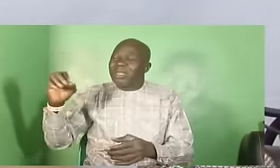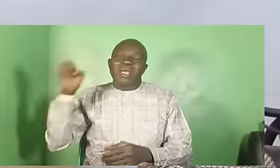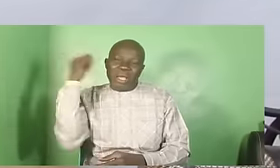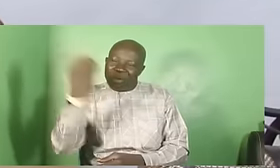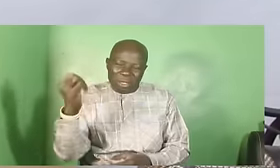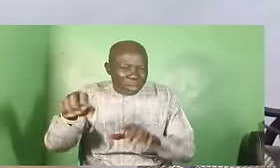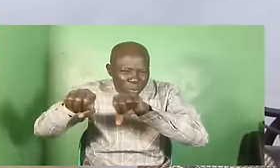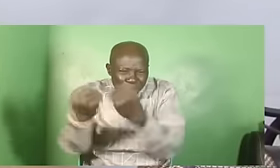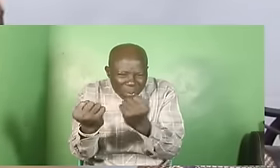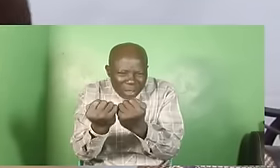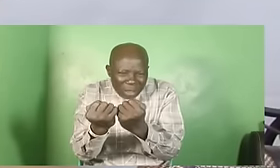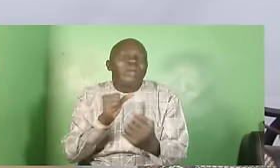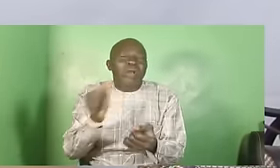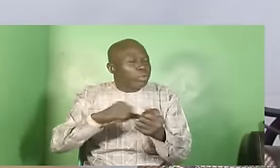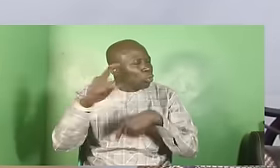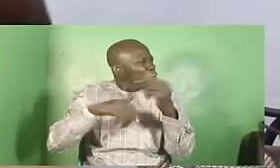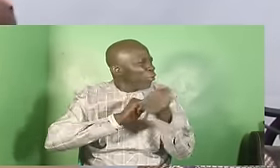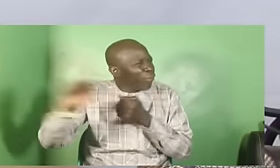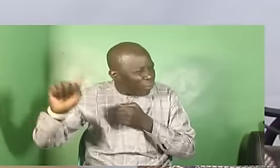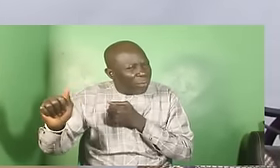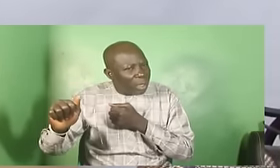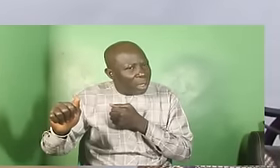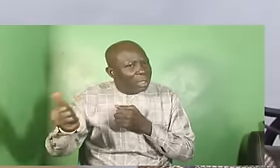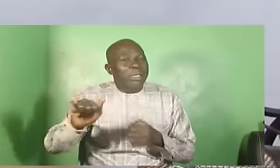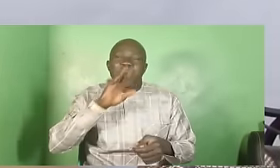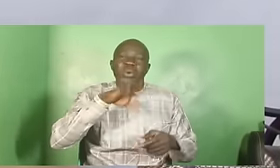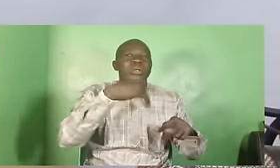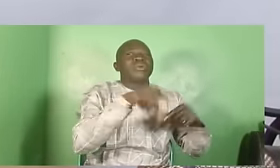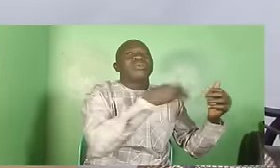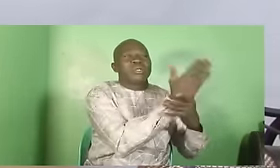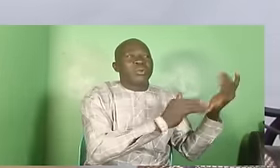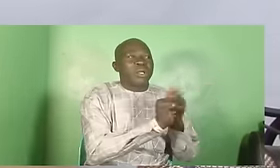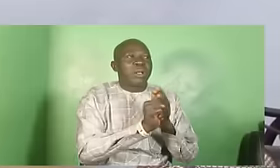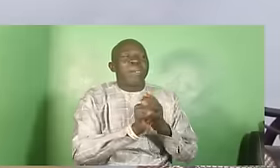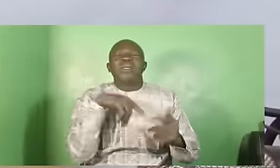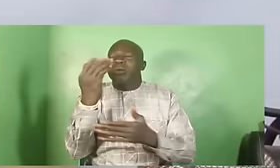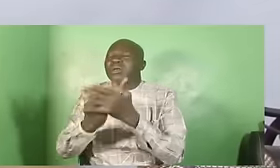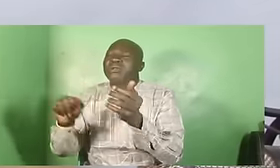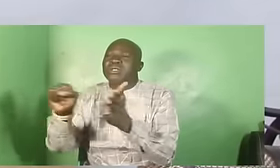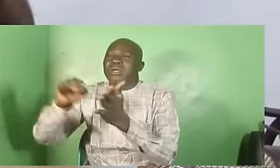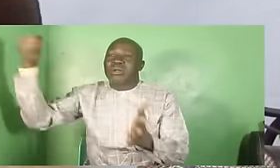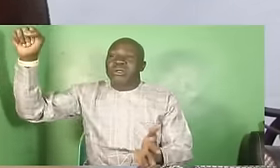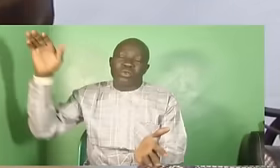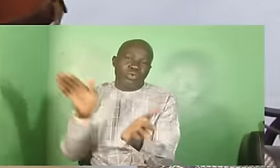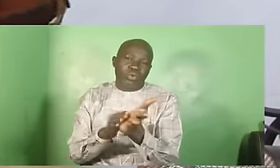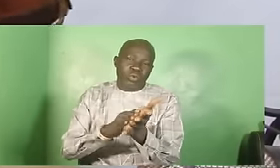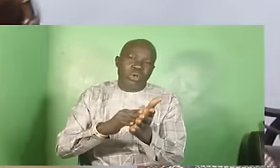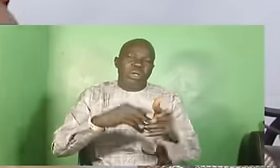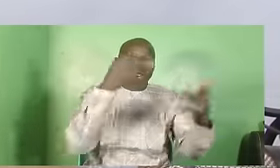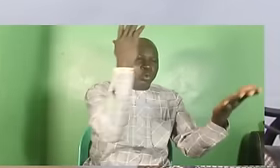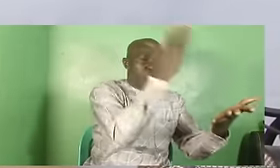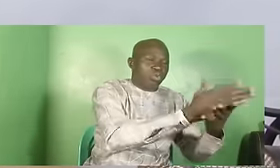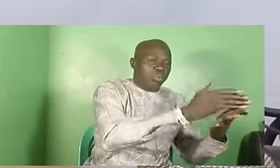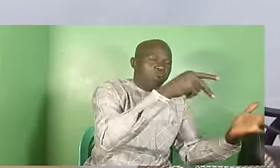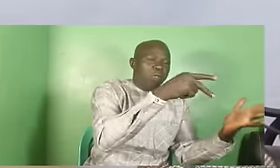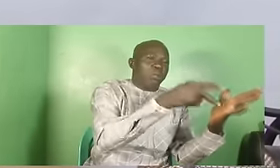Until education, to that degree. To where he's supposed to go. That is secondary school. Don't stop from primary school.